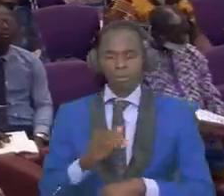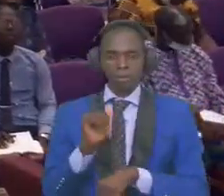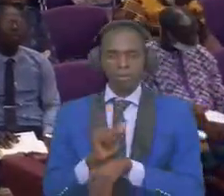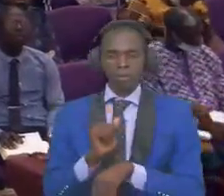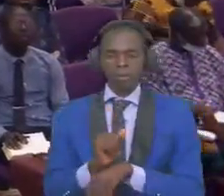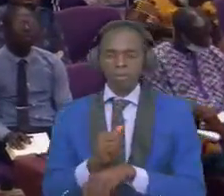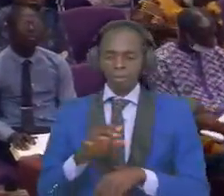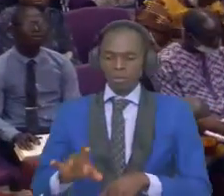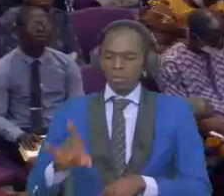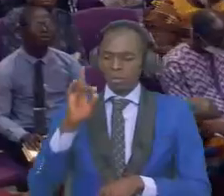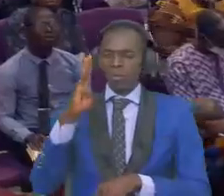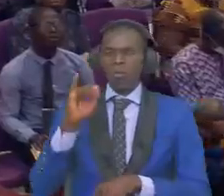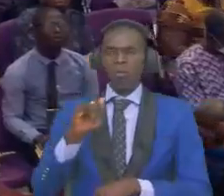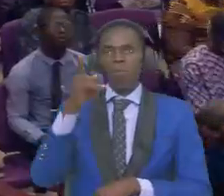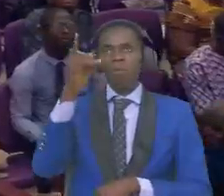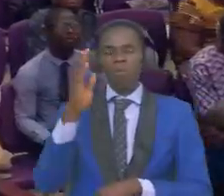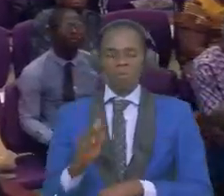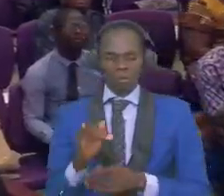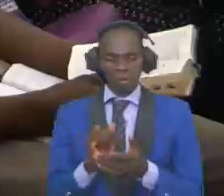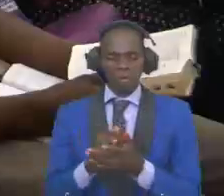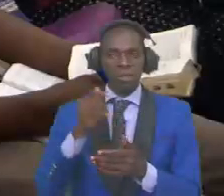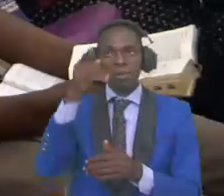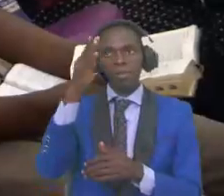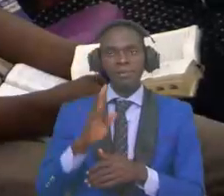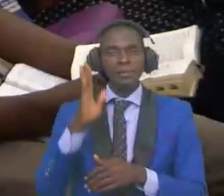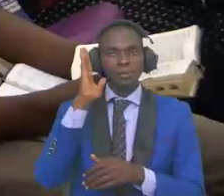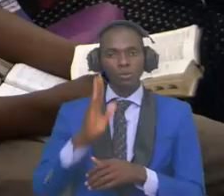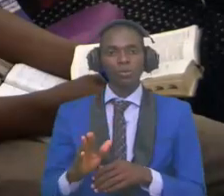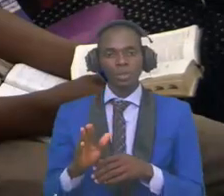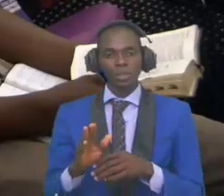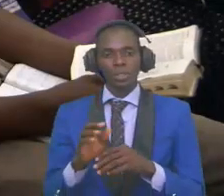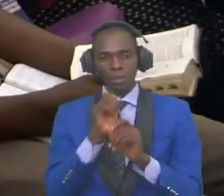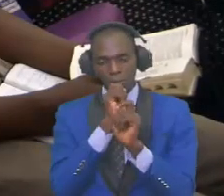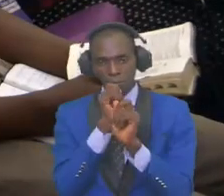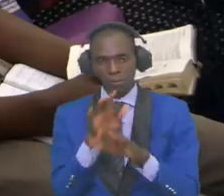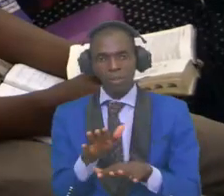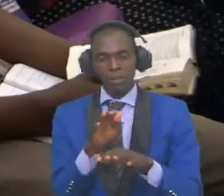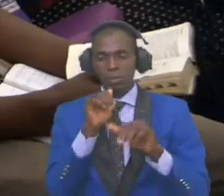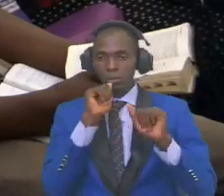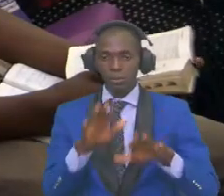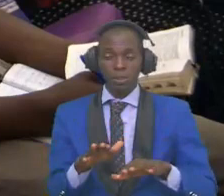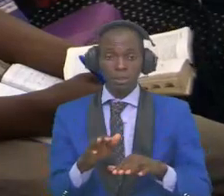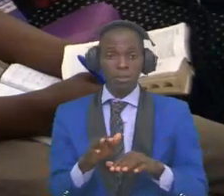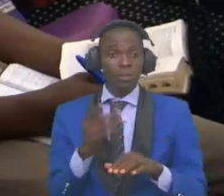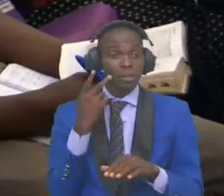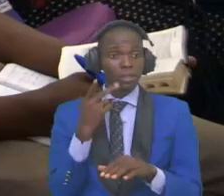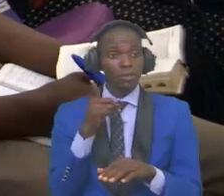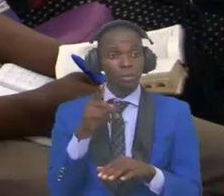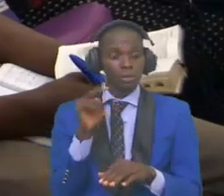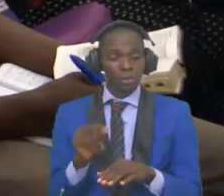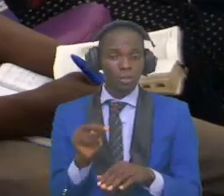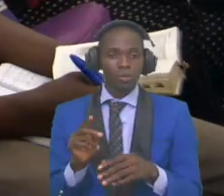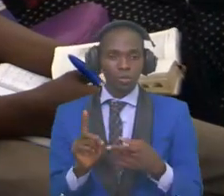God, a ministry that God will reward, you have to be looking at God all the time. If you're going to live